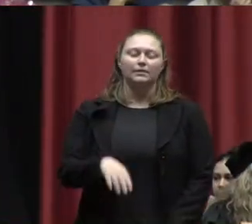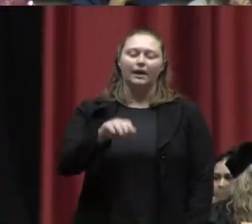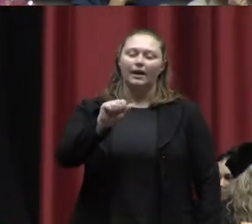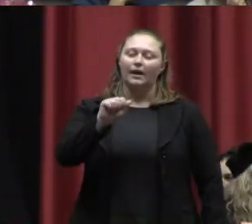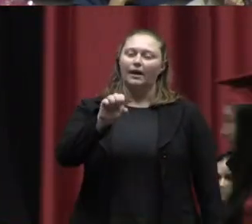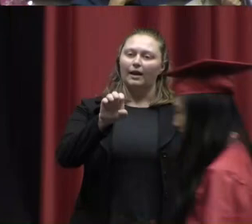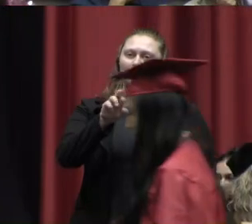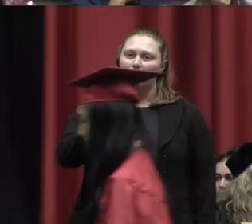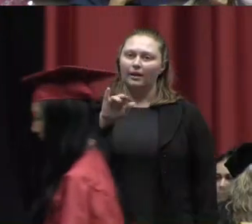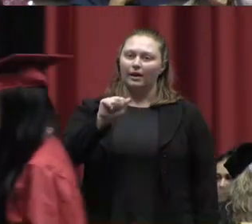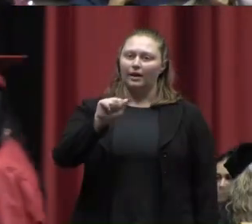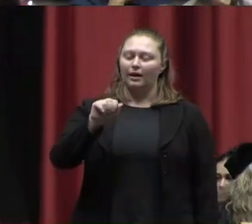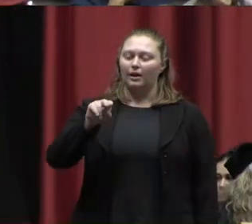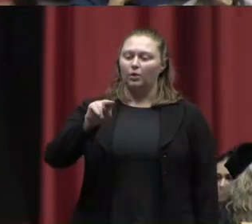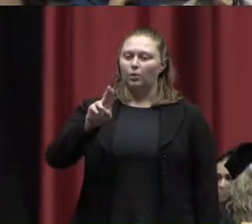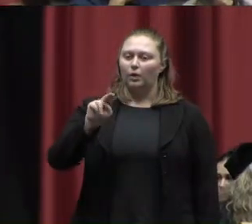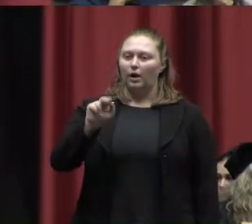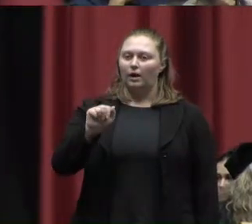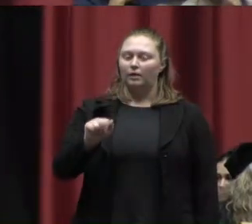Erica Cornell.